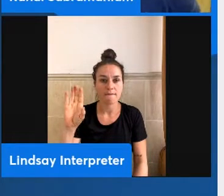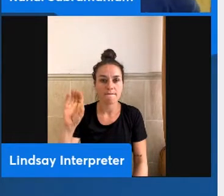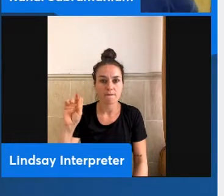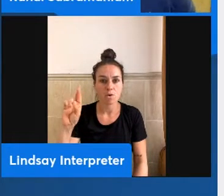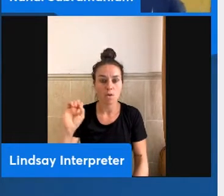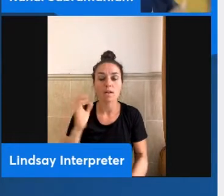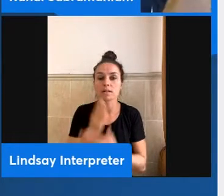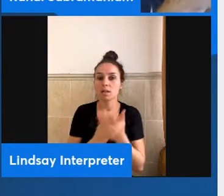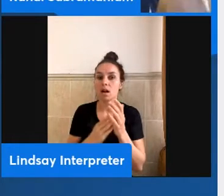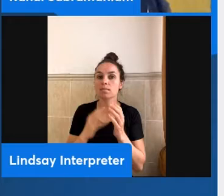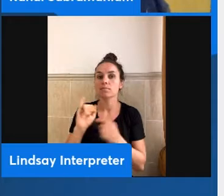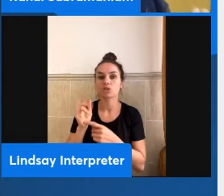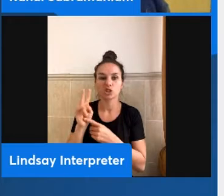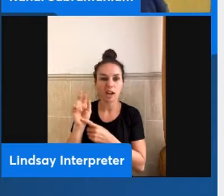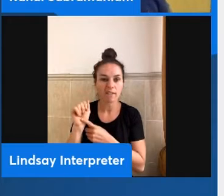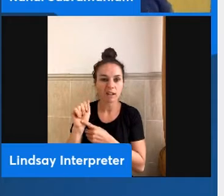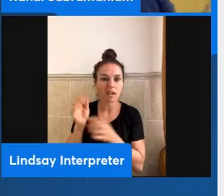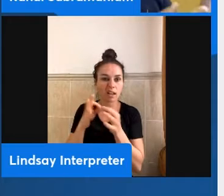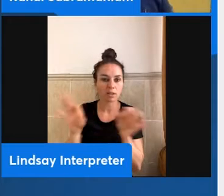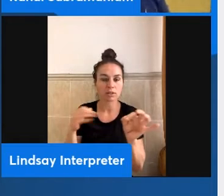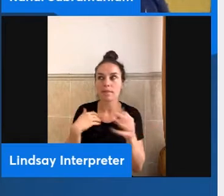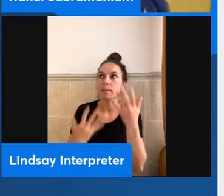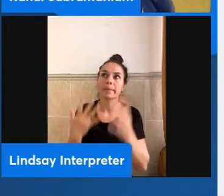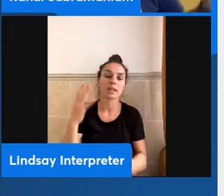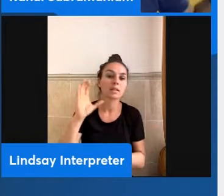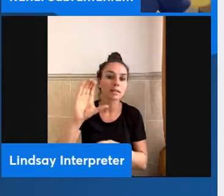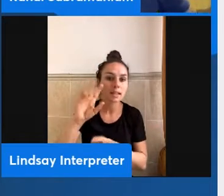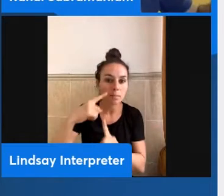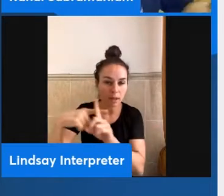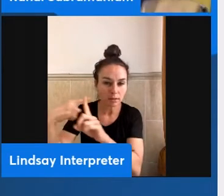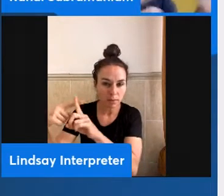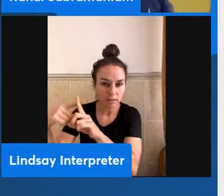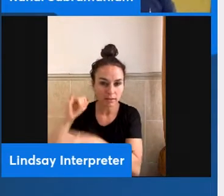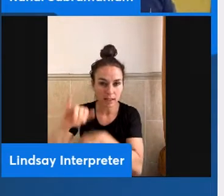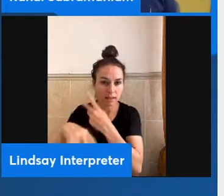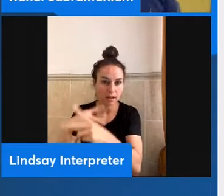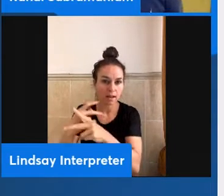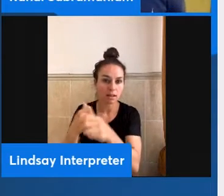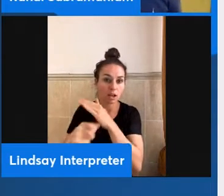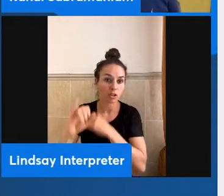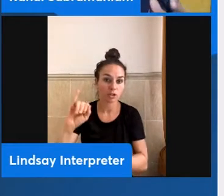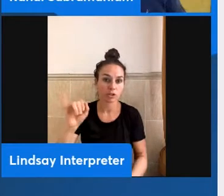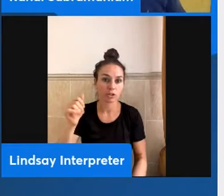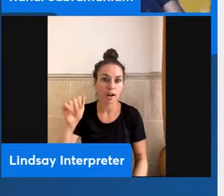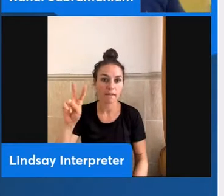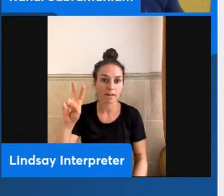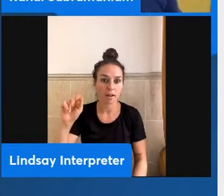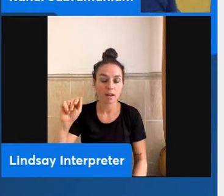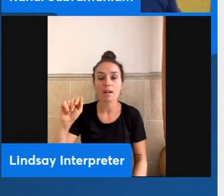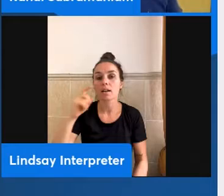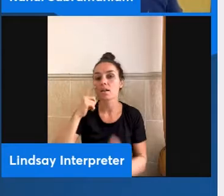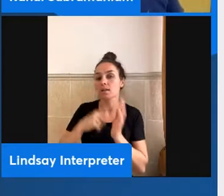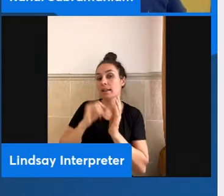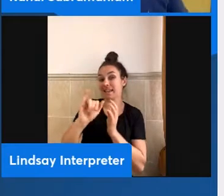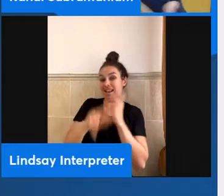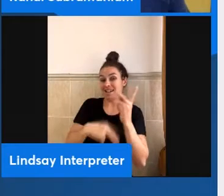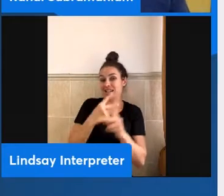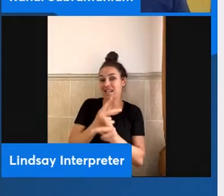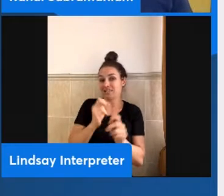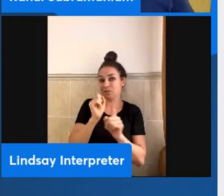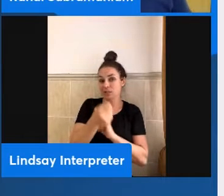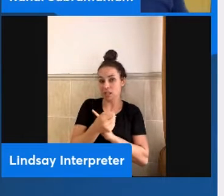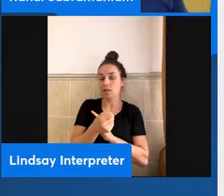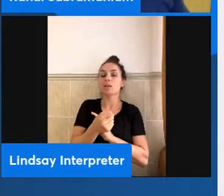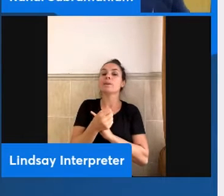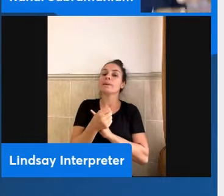written in JNI, basically C++ implementations under a Java wrapper. Scenarios like that will